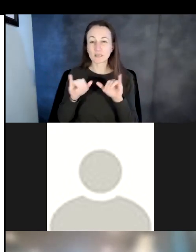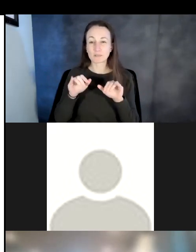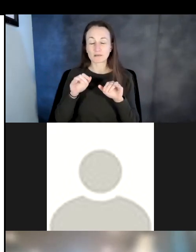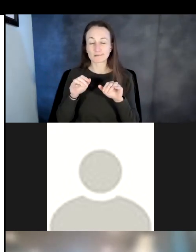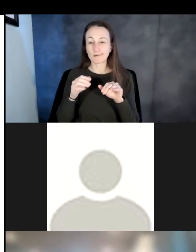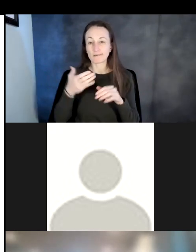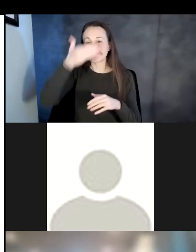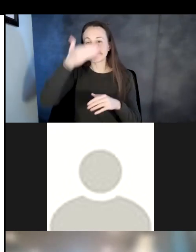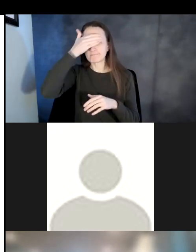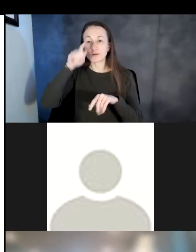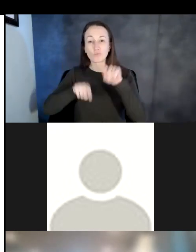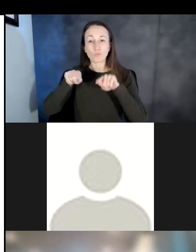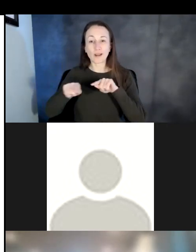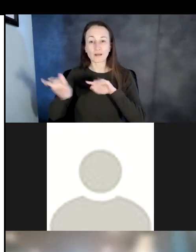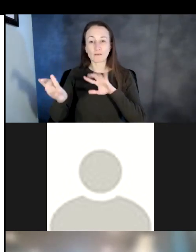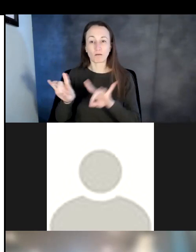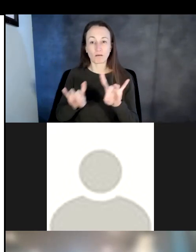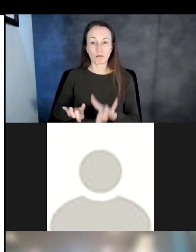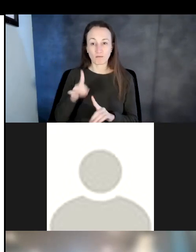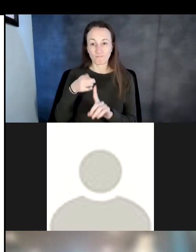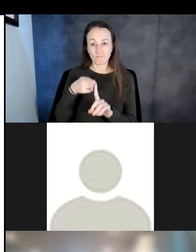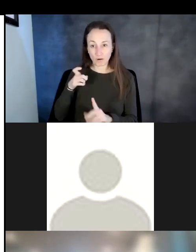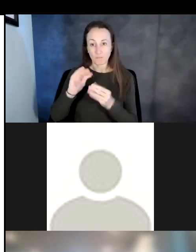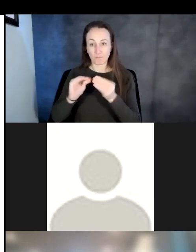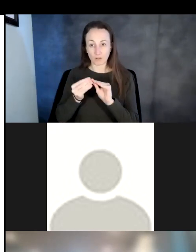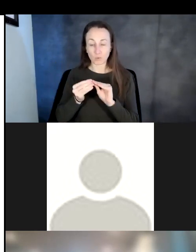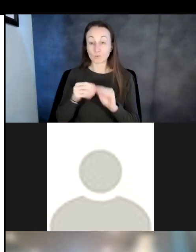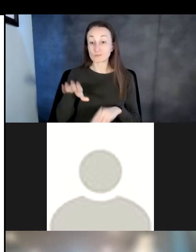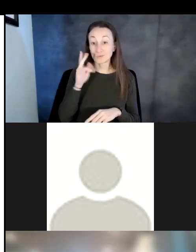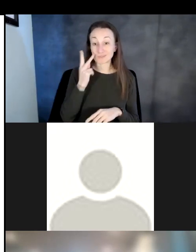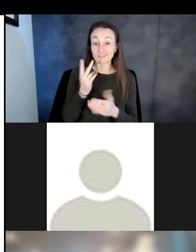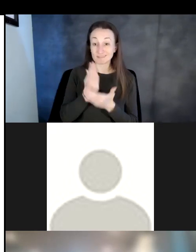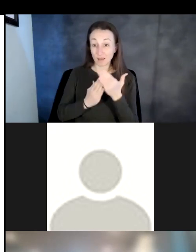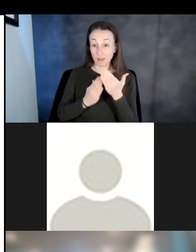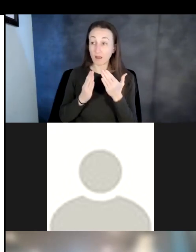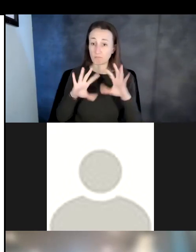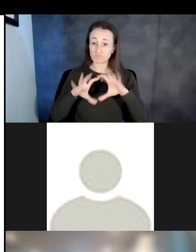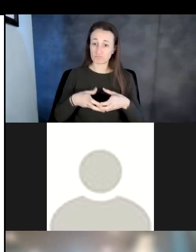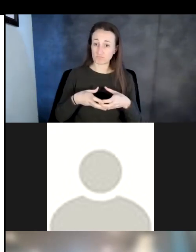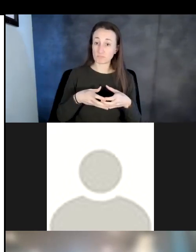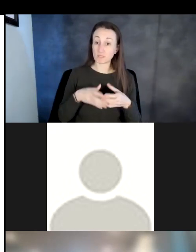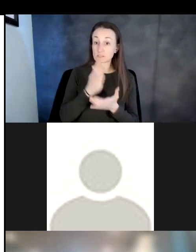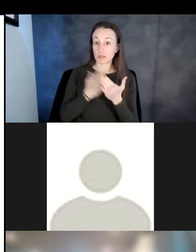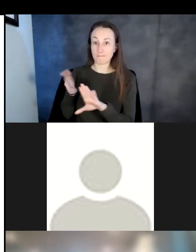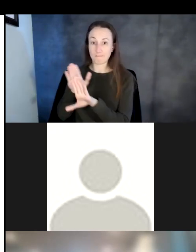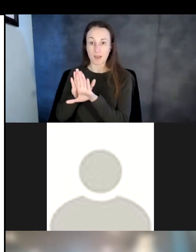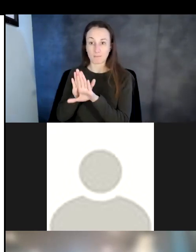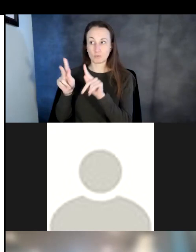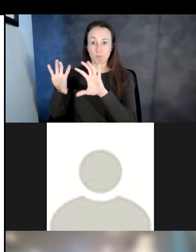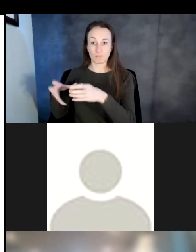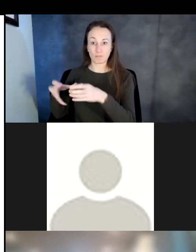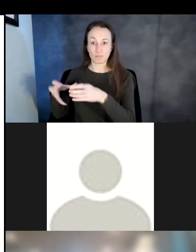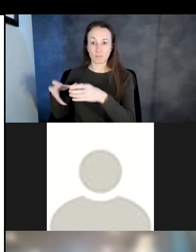DNA molecules. So what we'll see is we'll get some number of reads, some map to one portion of the population, and the others map to the other portion of